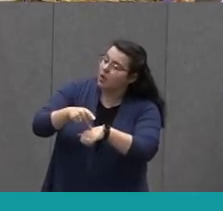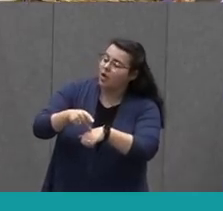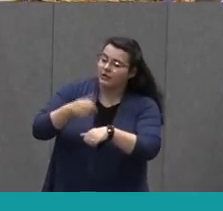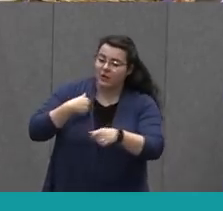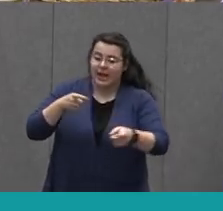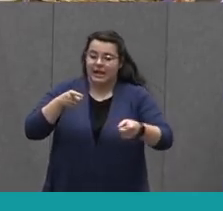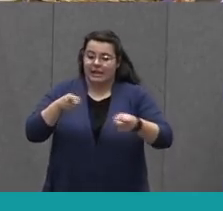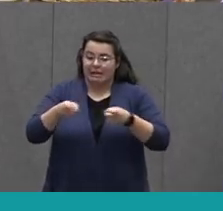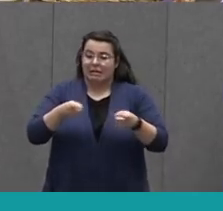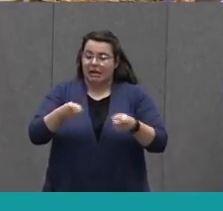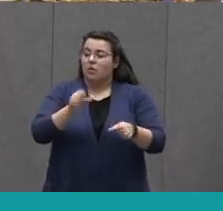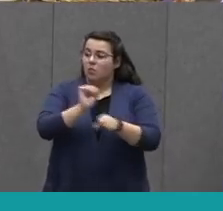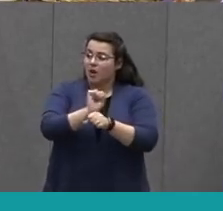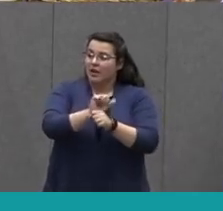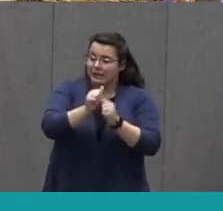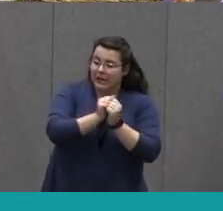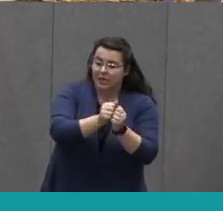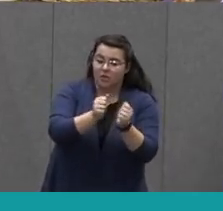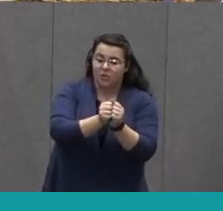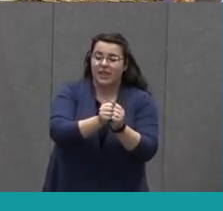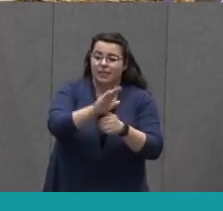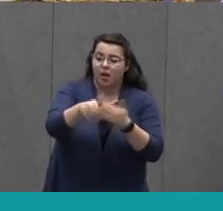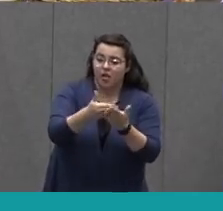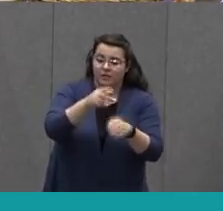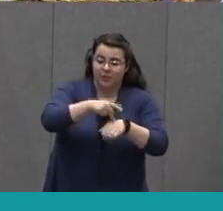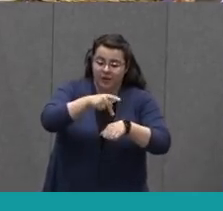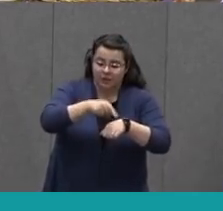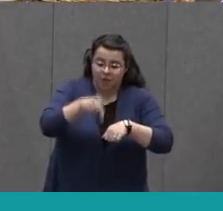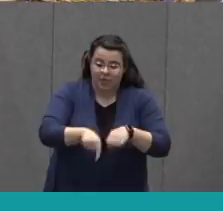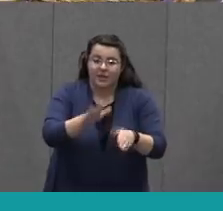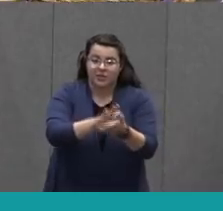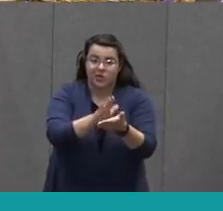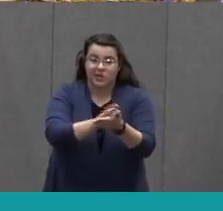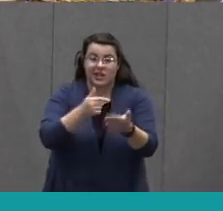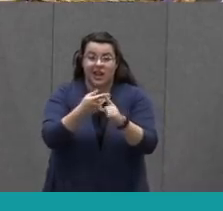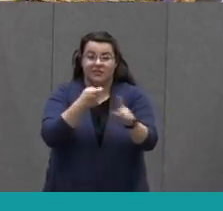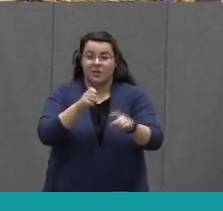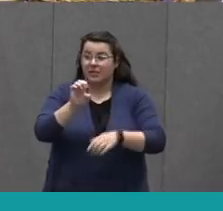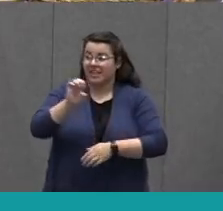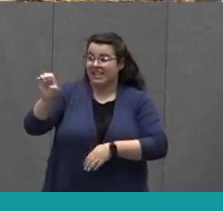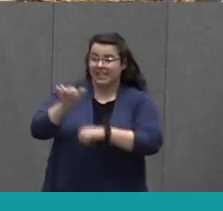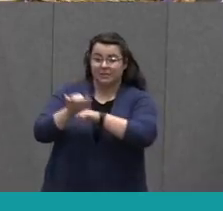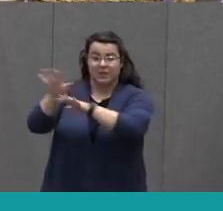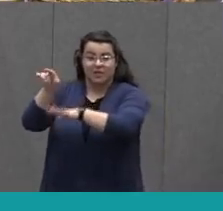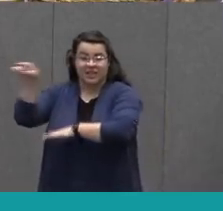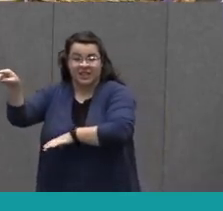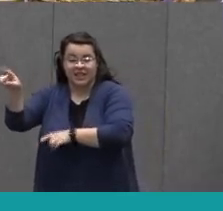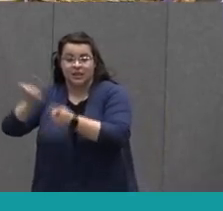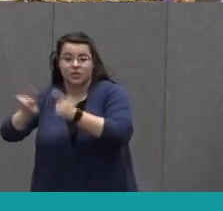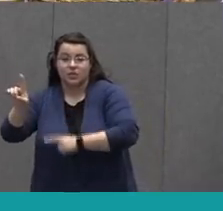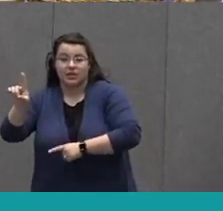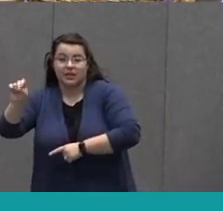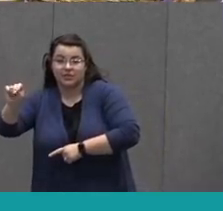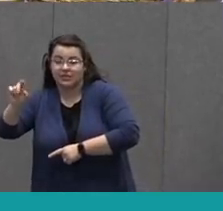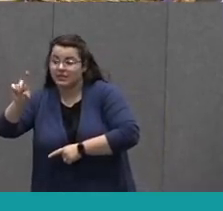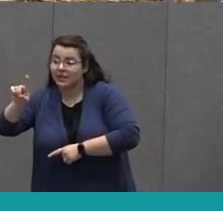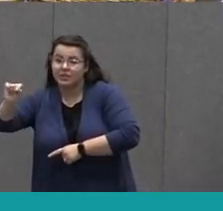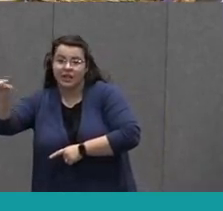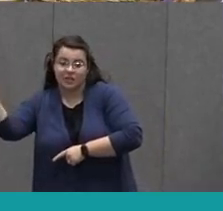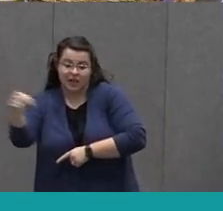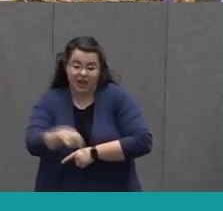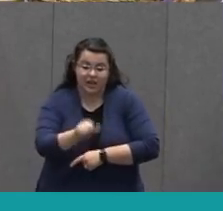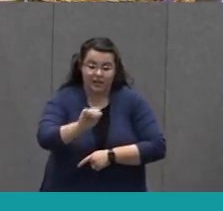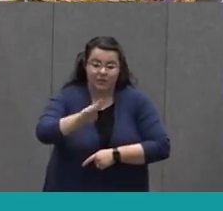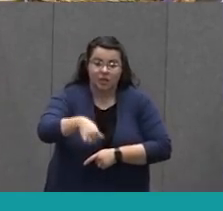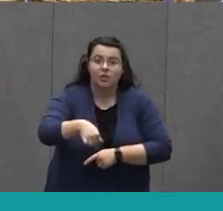of the principals of schools that are basically from our East Mountains all the way to downtown Albuquerque. So any